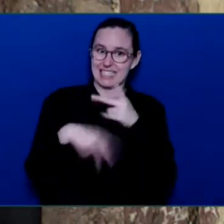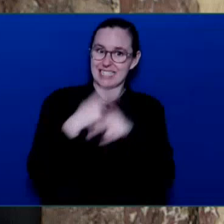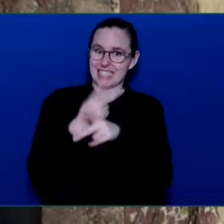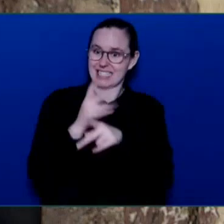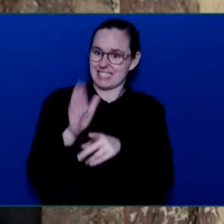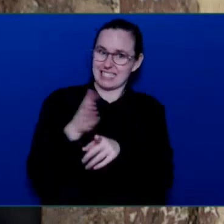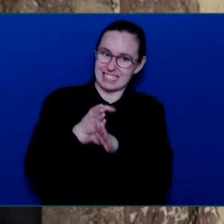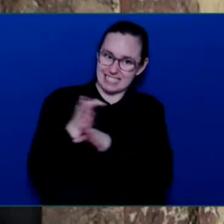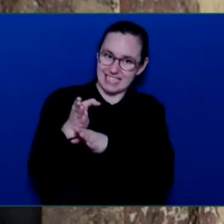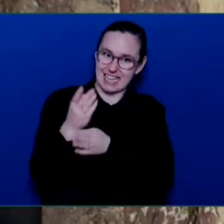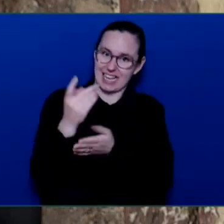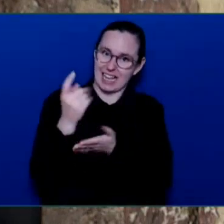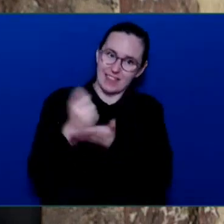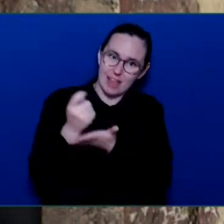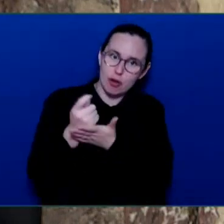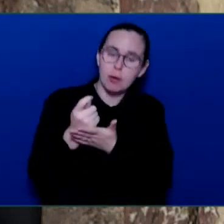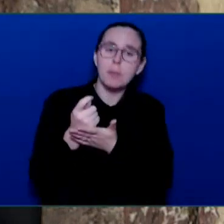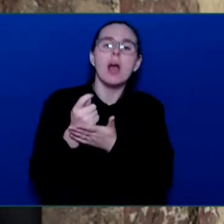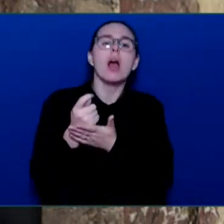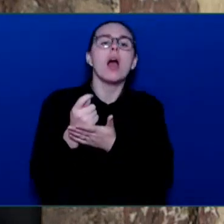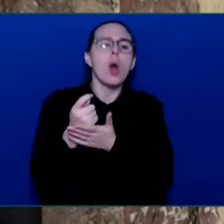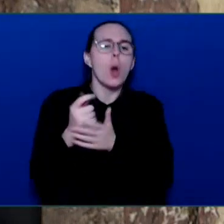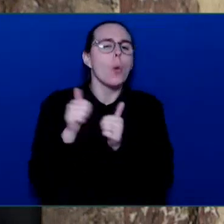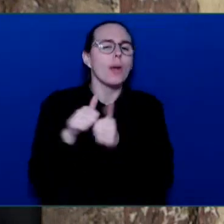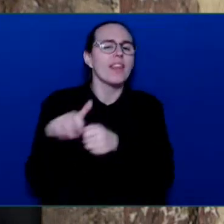Initiative, Honourable Speaker. Hundreds of people